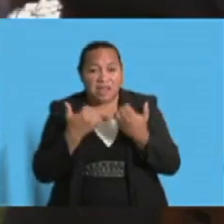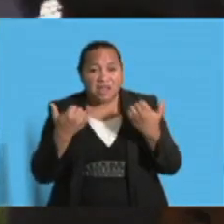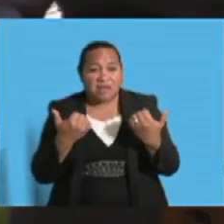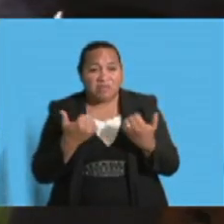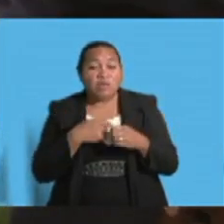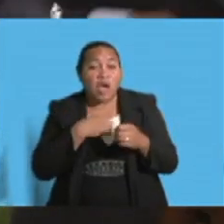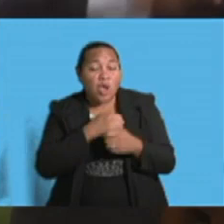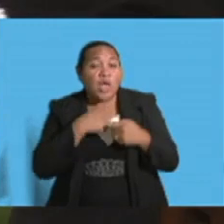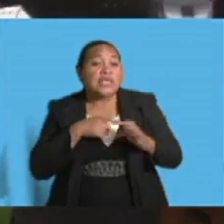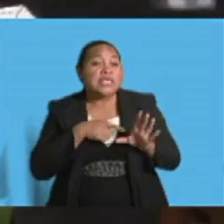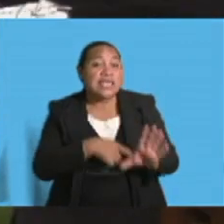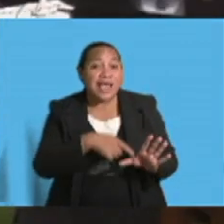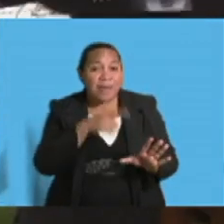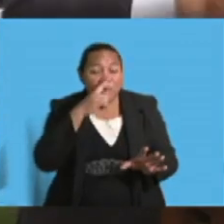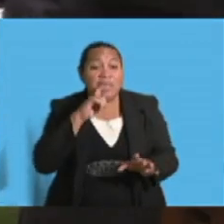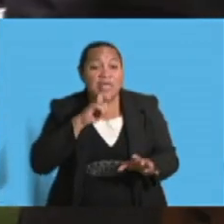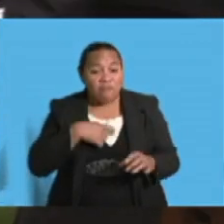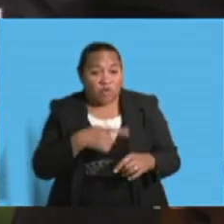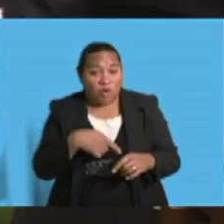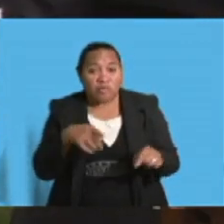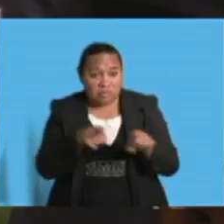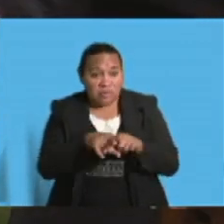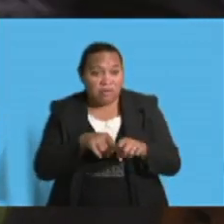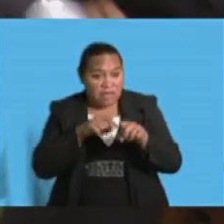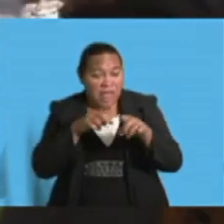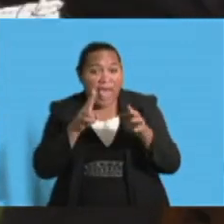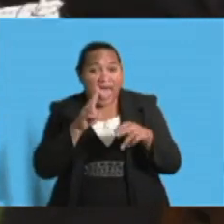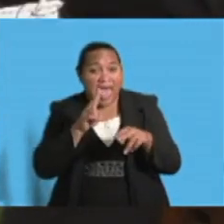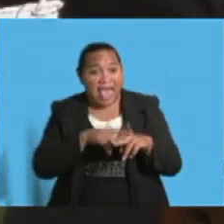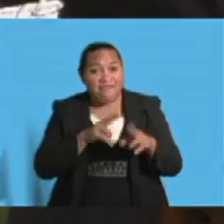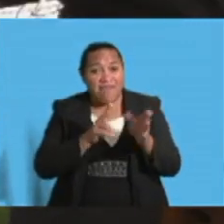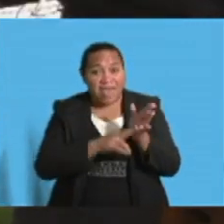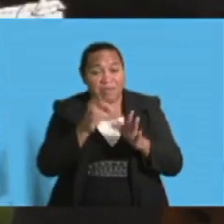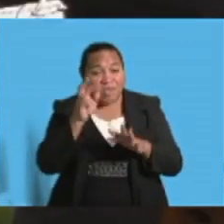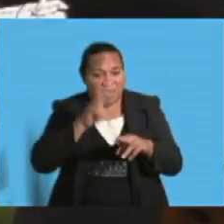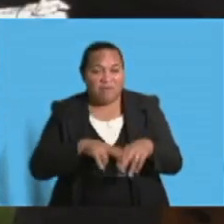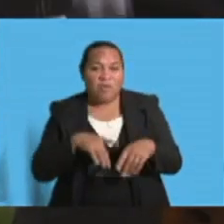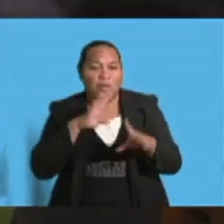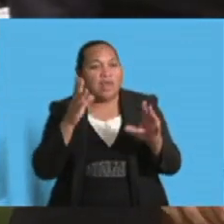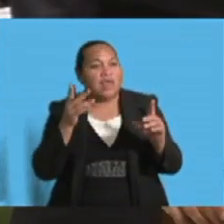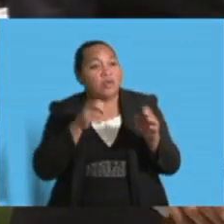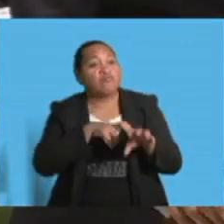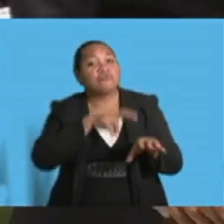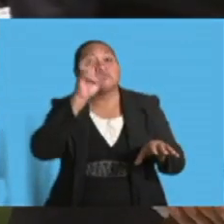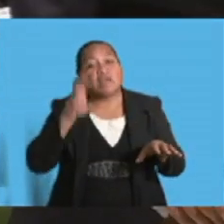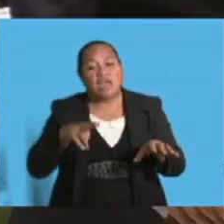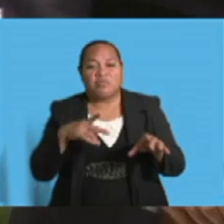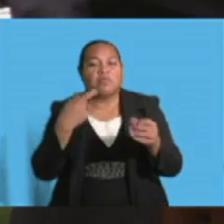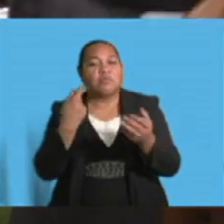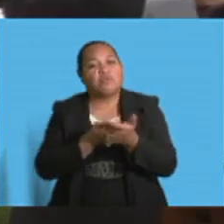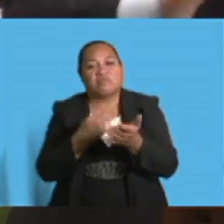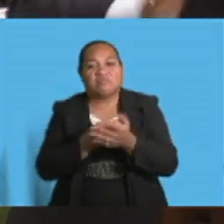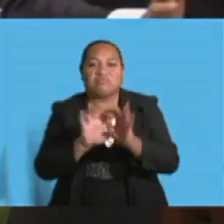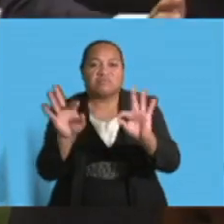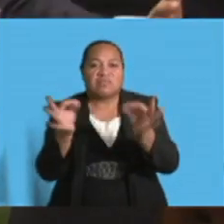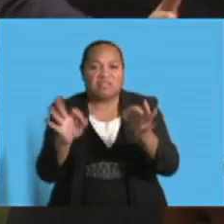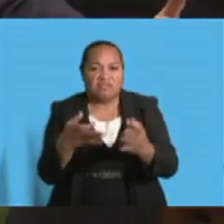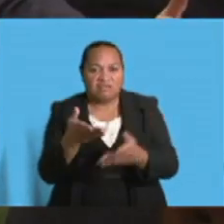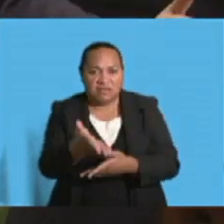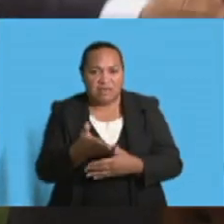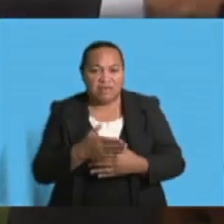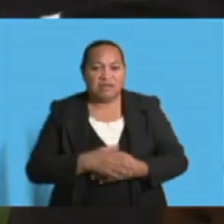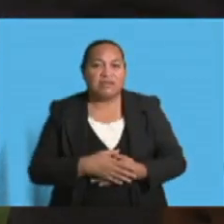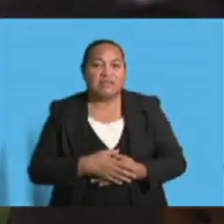our young people. If we continue down the path of FNPF, when they retire, there would have been no money. Yes. No money.